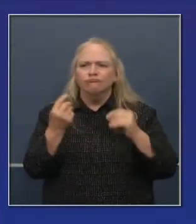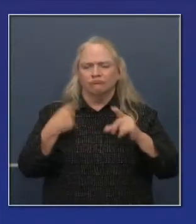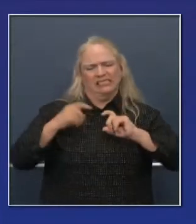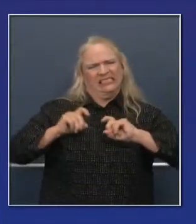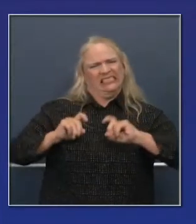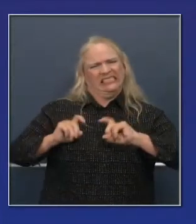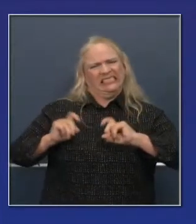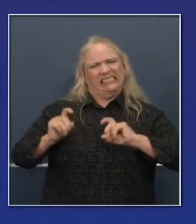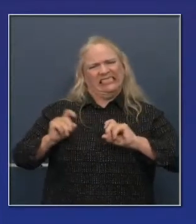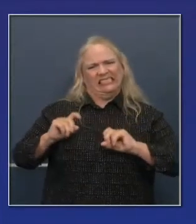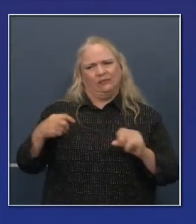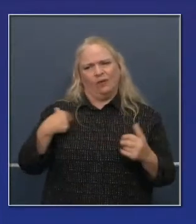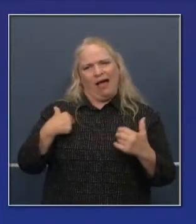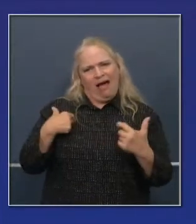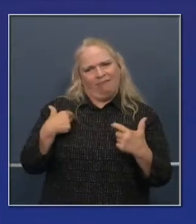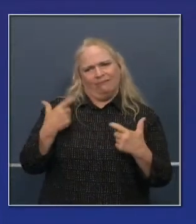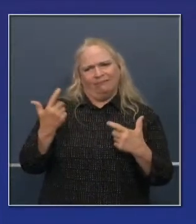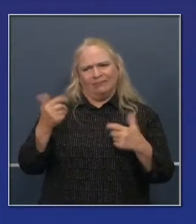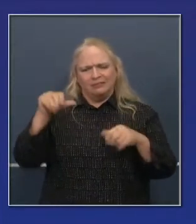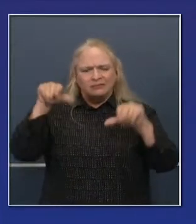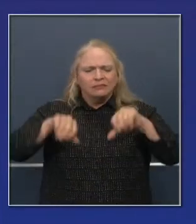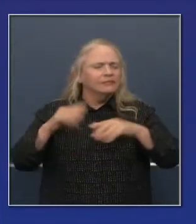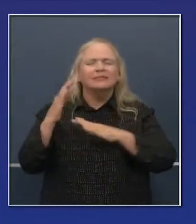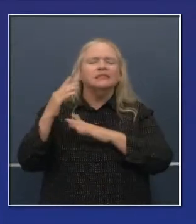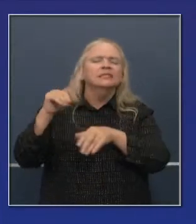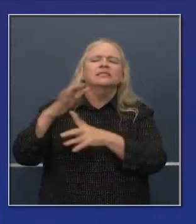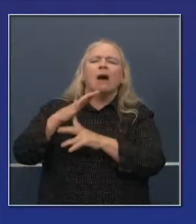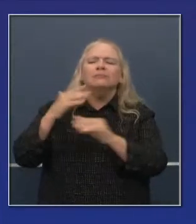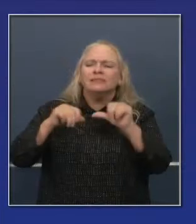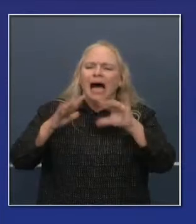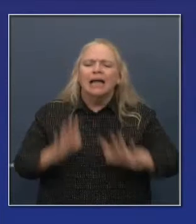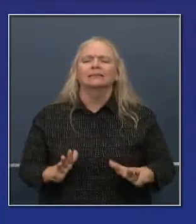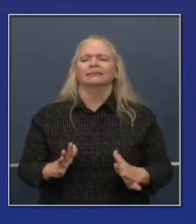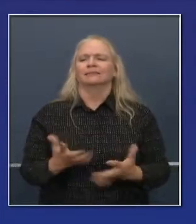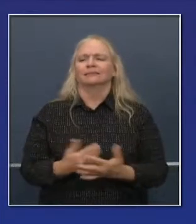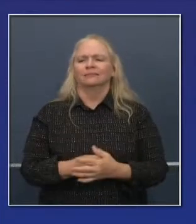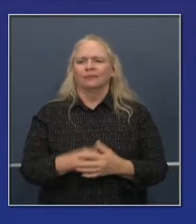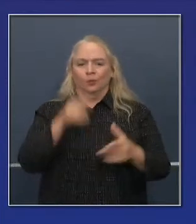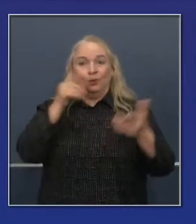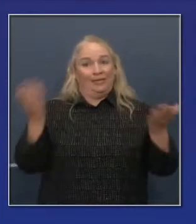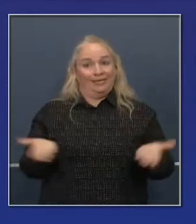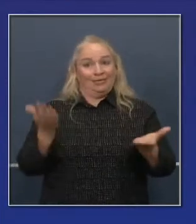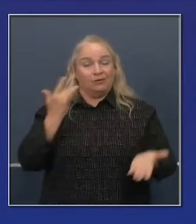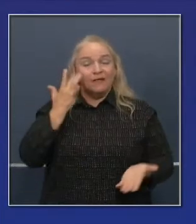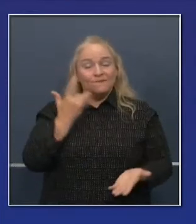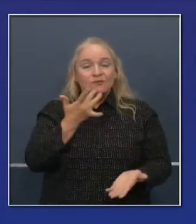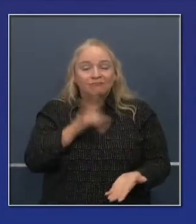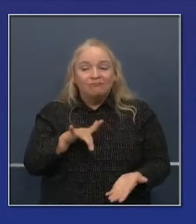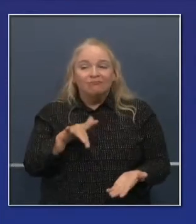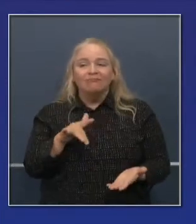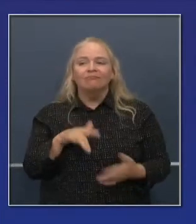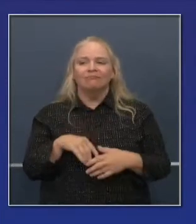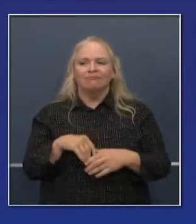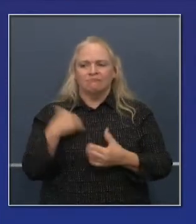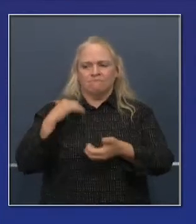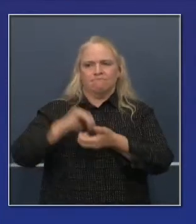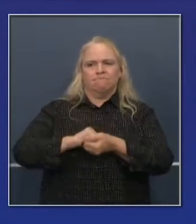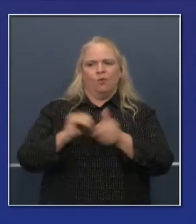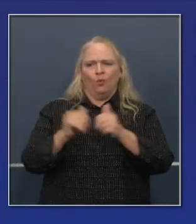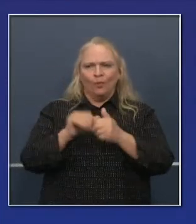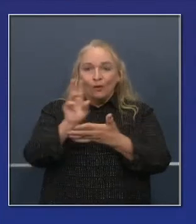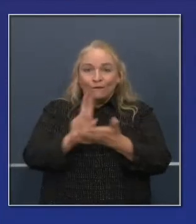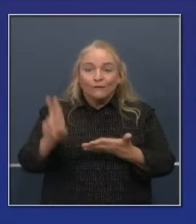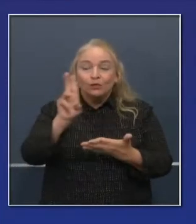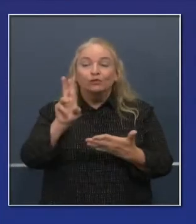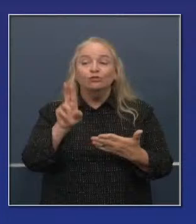biotech, we're very proud of our innovation in this space and our capacity to develop partnerships with our universities, our